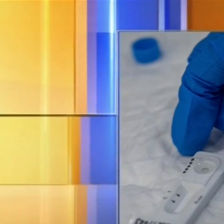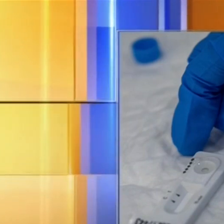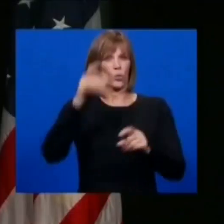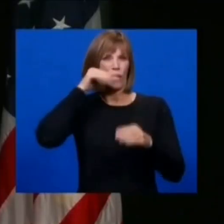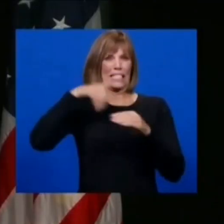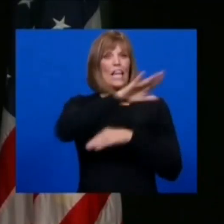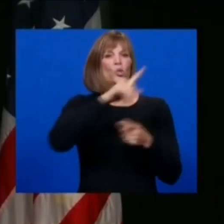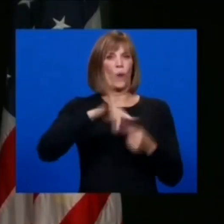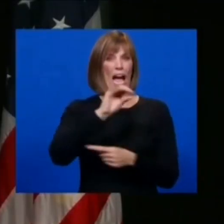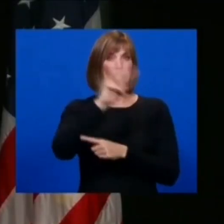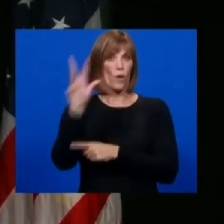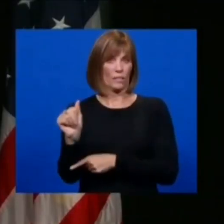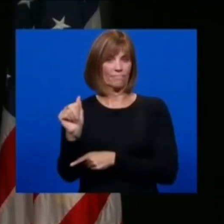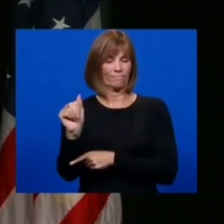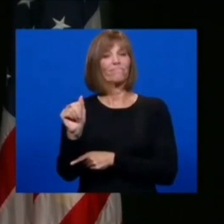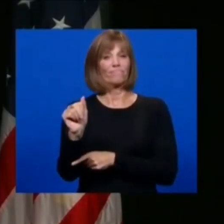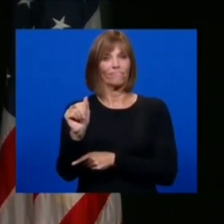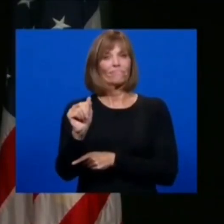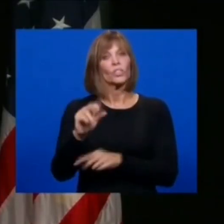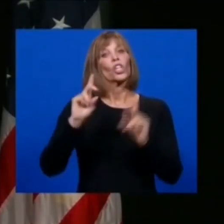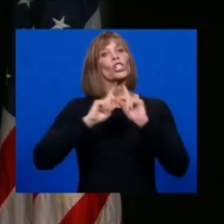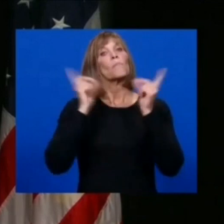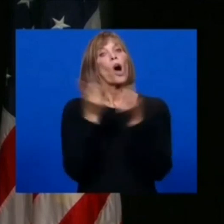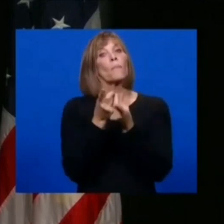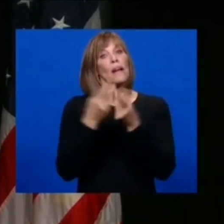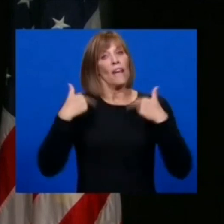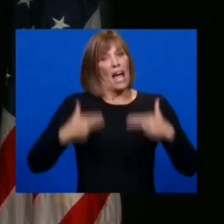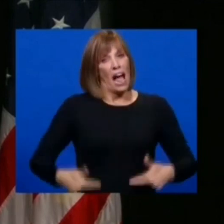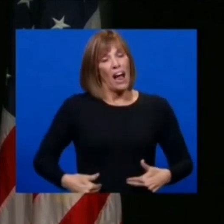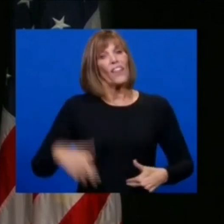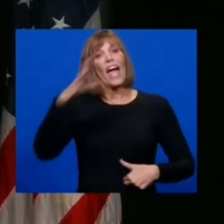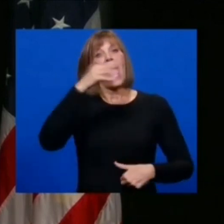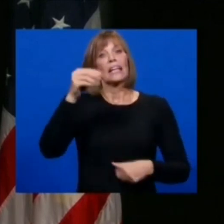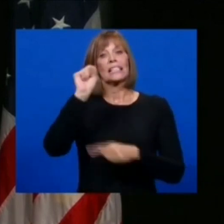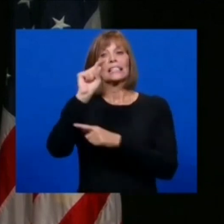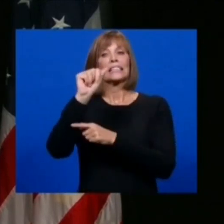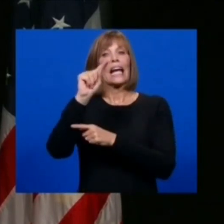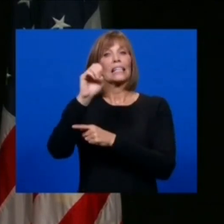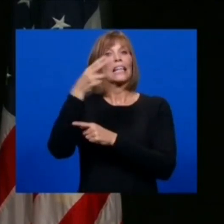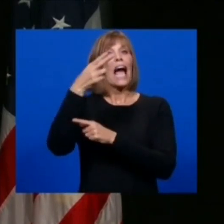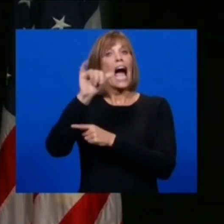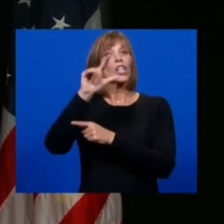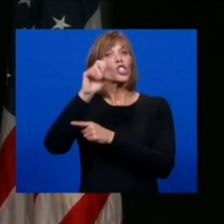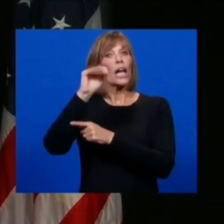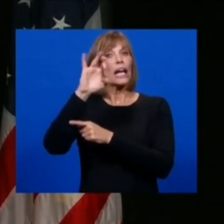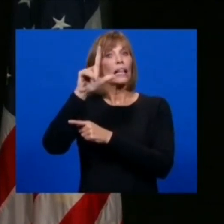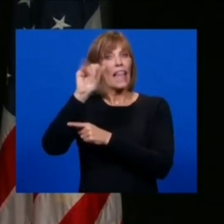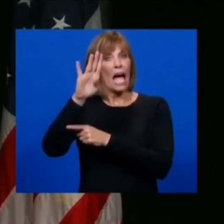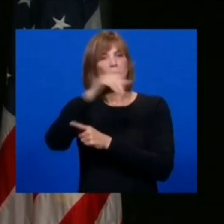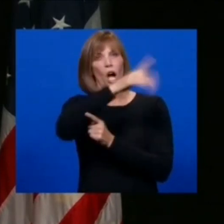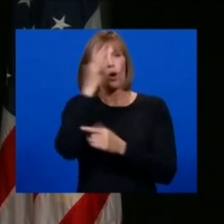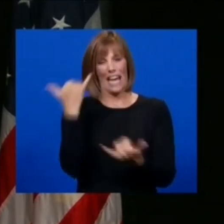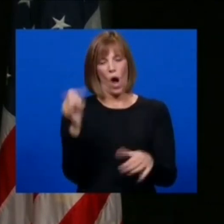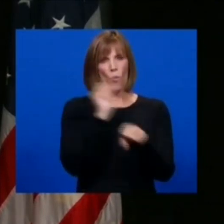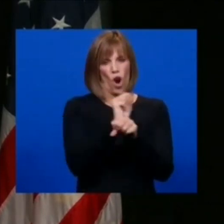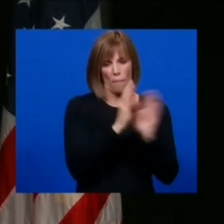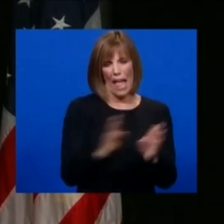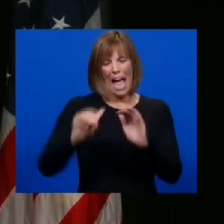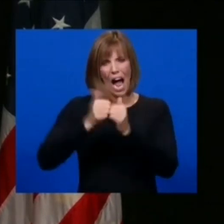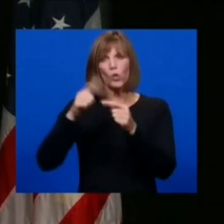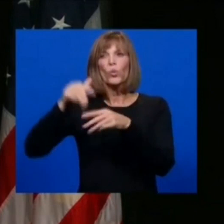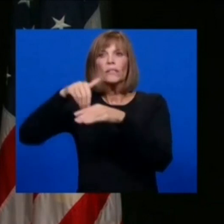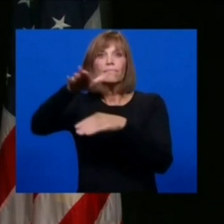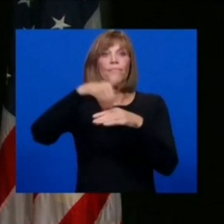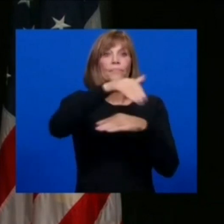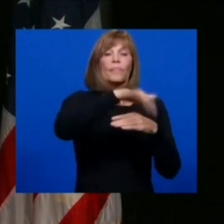While the Department of Public Health and the State Hygienic Lab are working on a detailed distribution plan, these